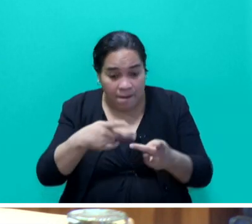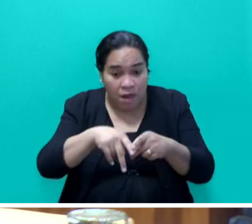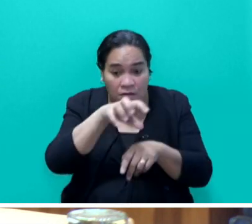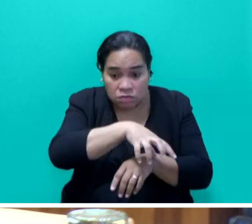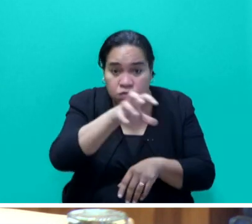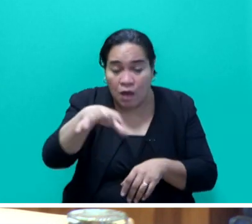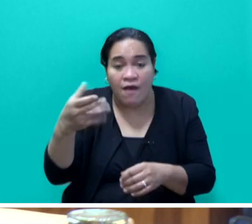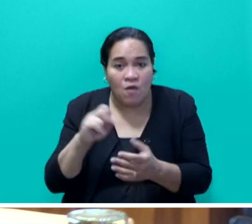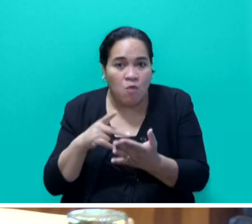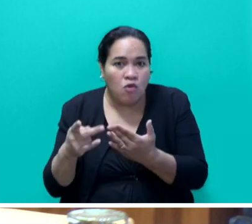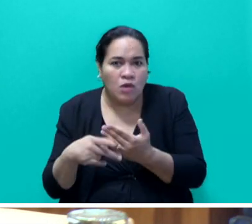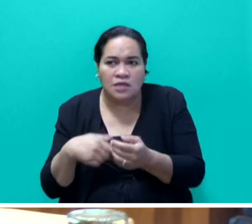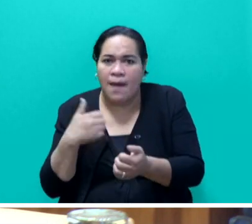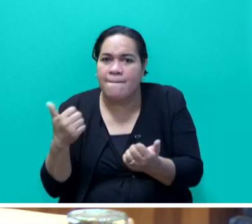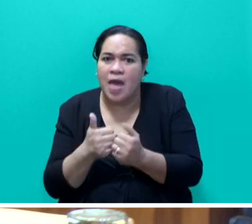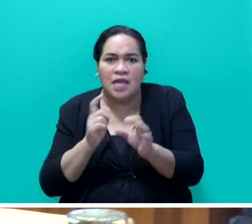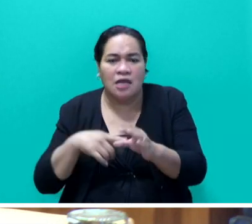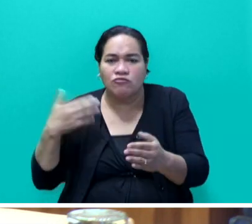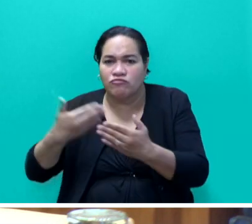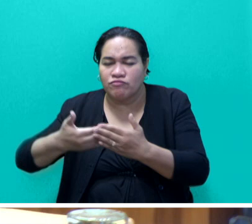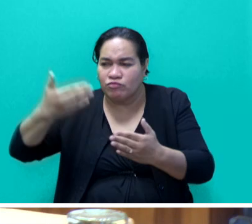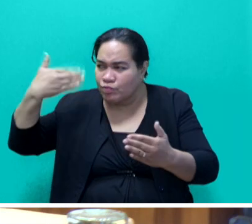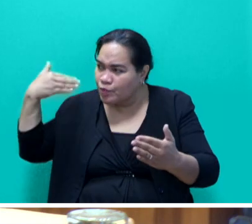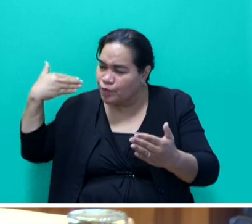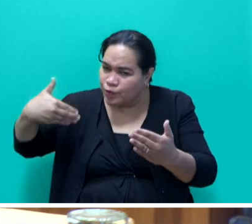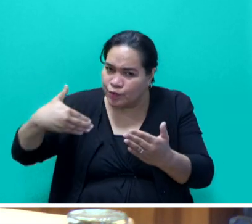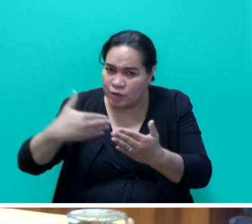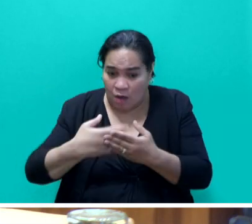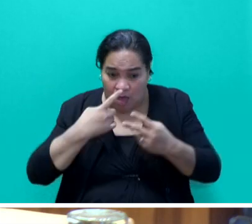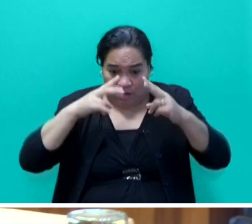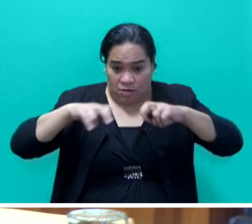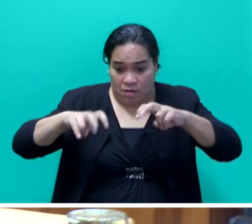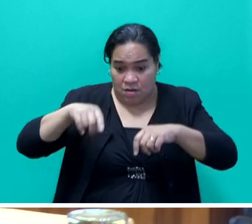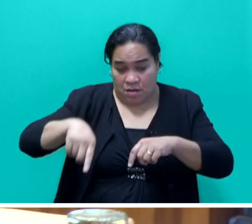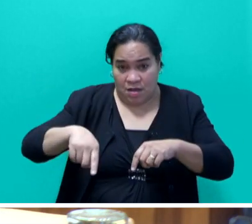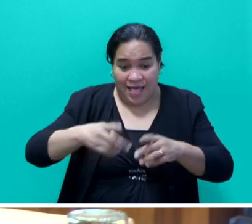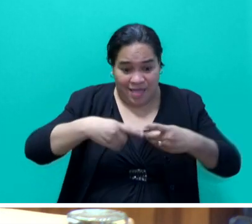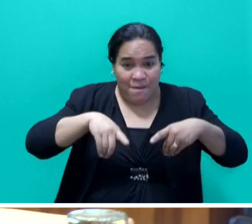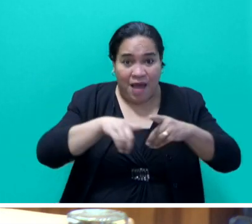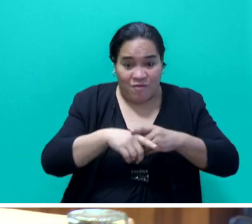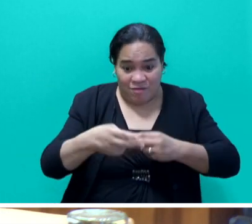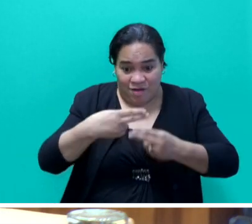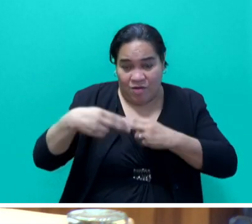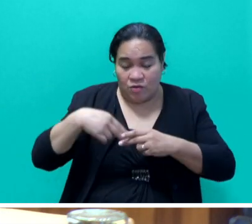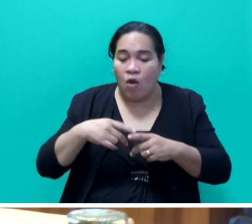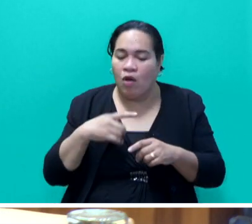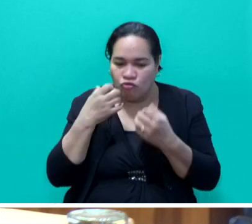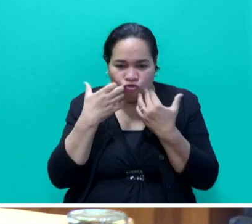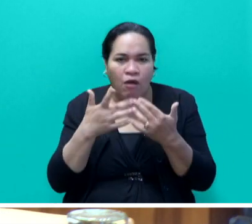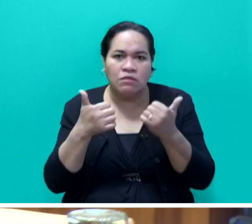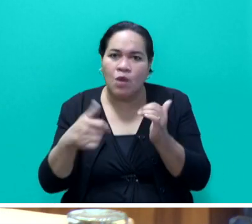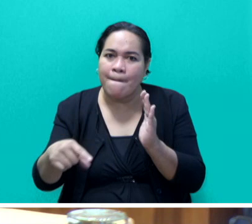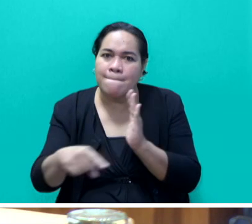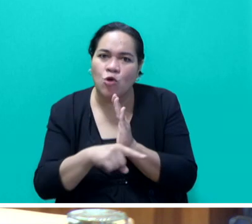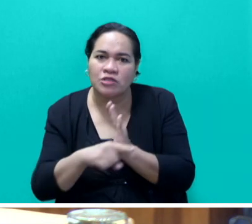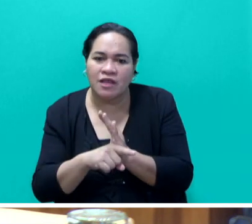running programs for many years. A recent survey done by the Department of Heritage and Arts show positive impact of